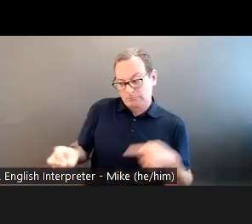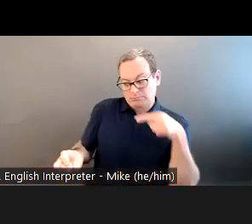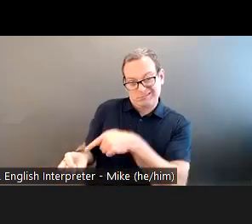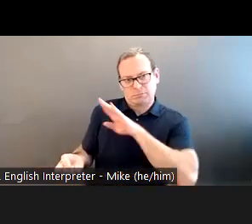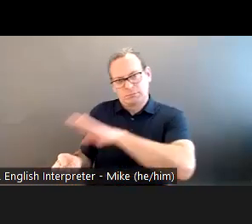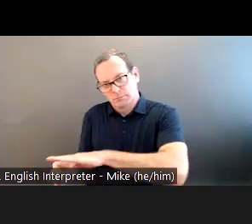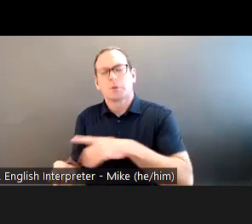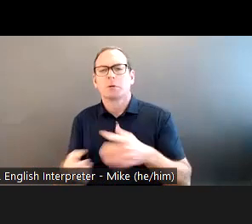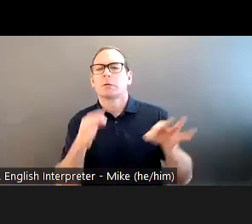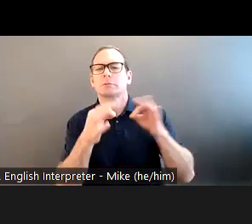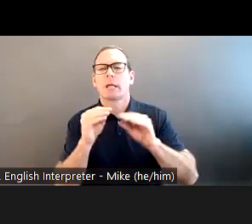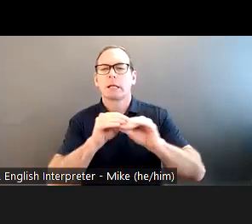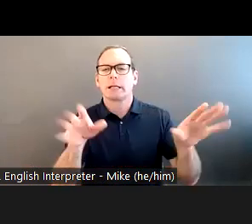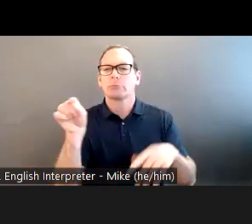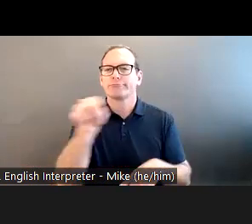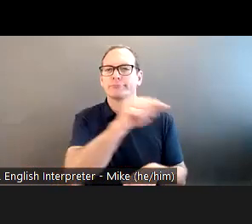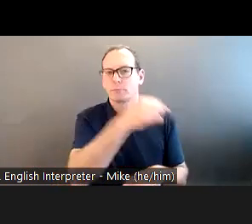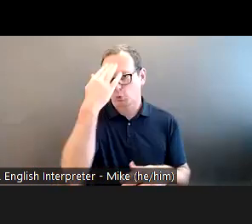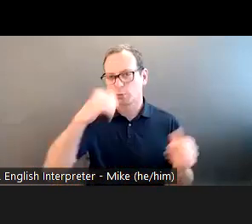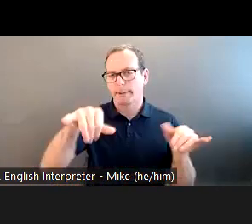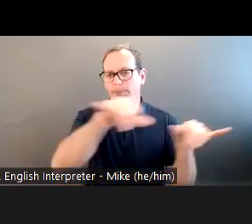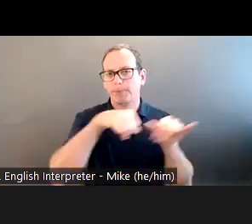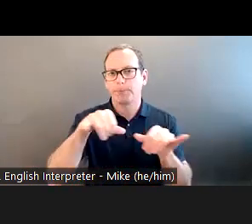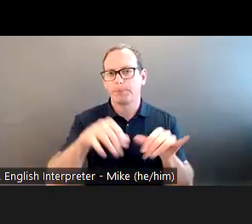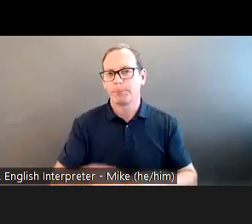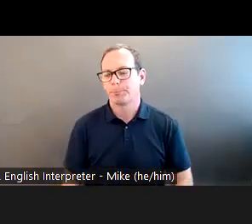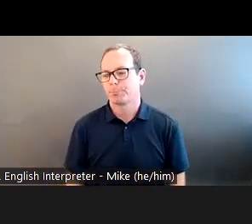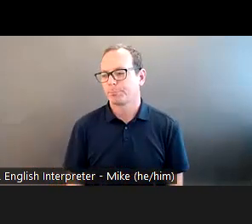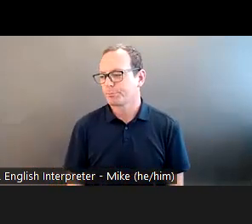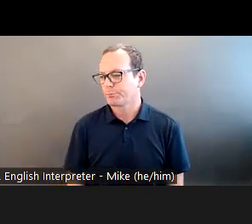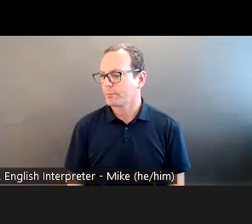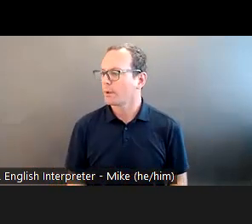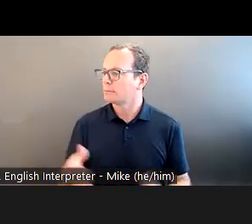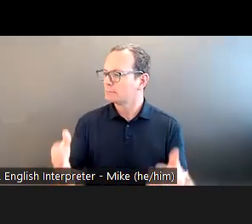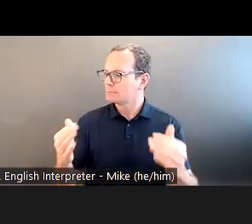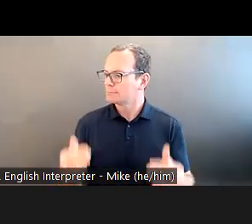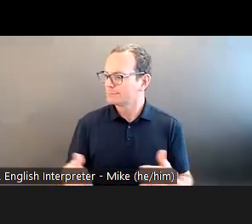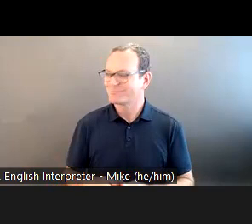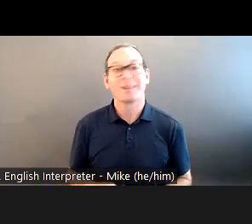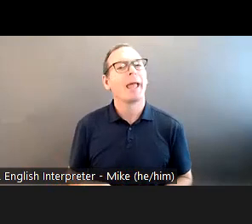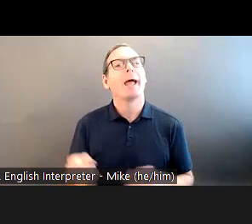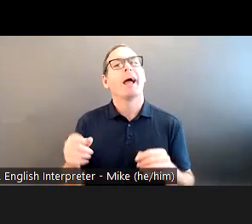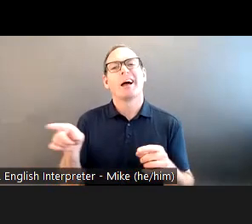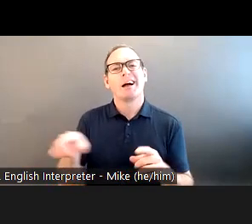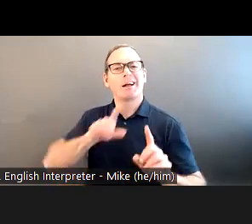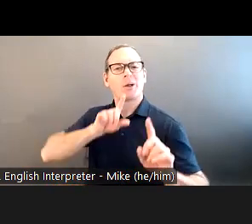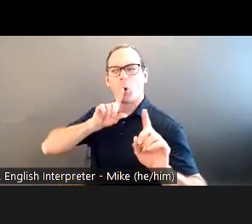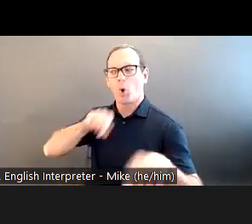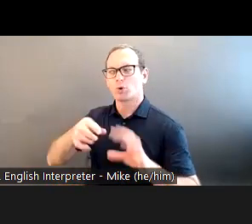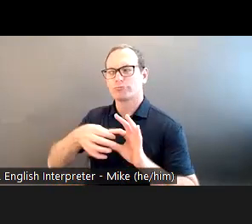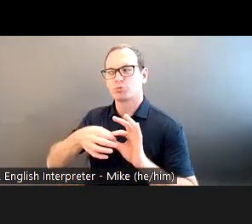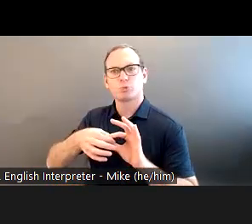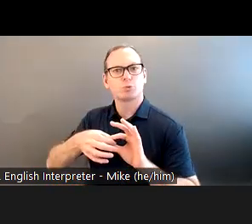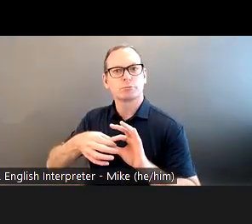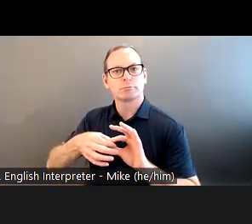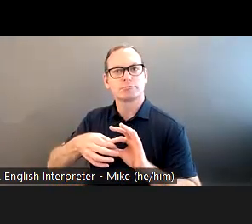So what is a direction to release power of attorney? Why won't the lawyer provide information about the conditions,